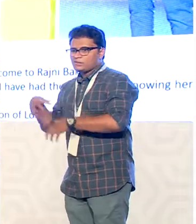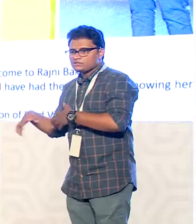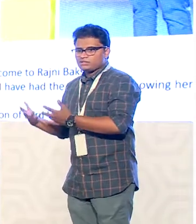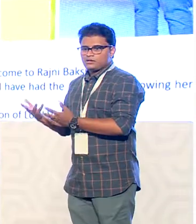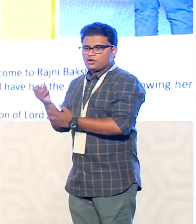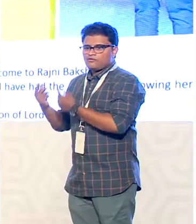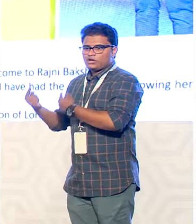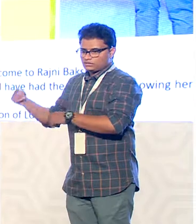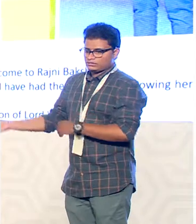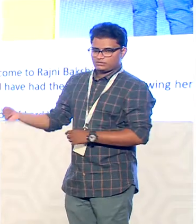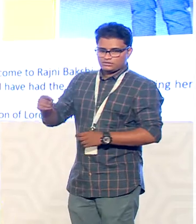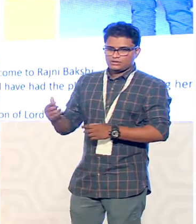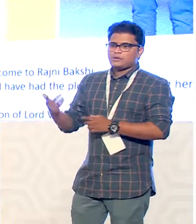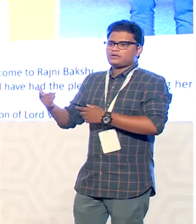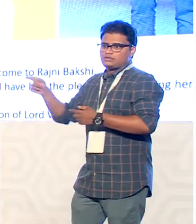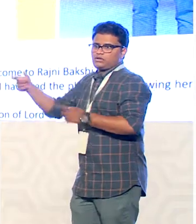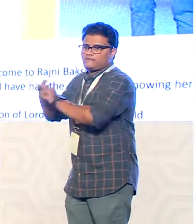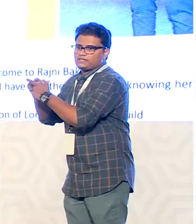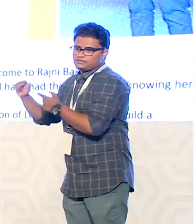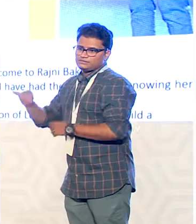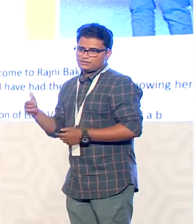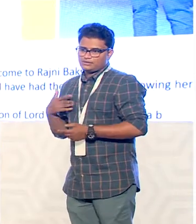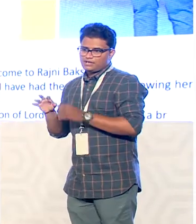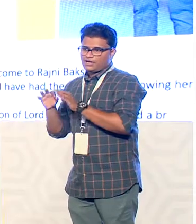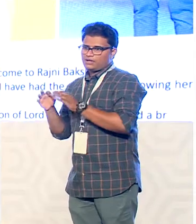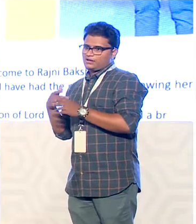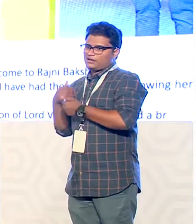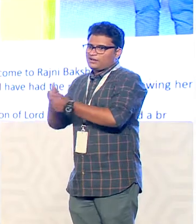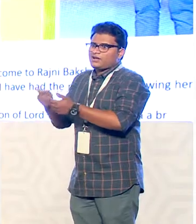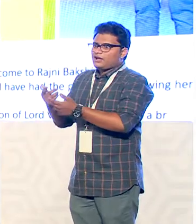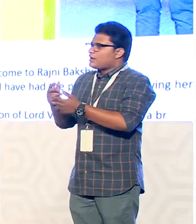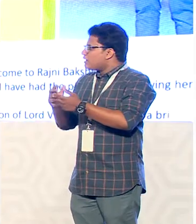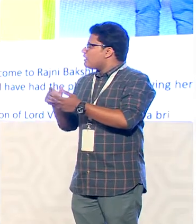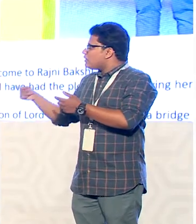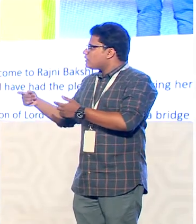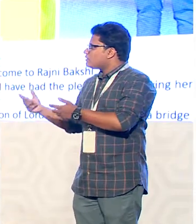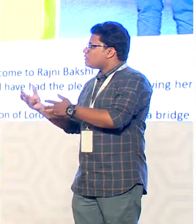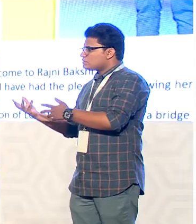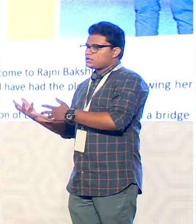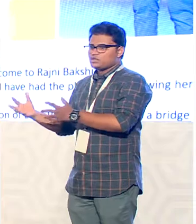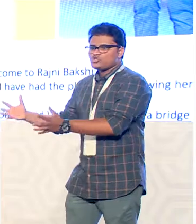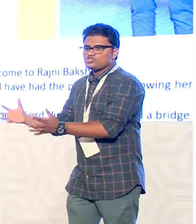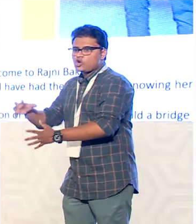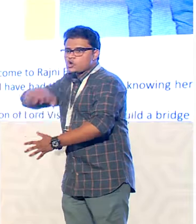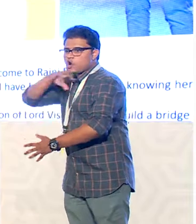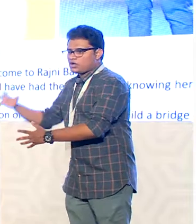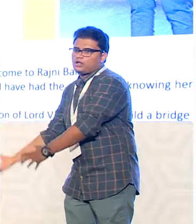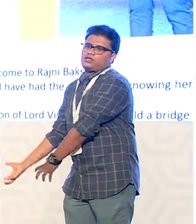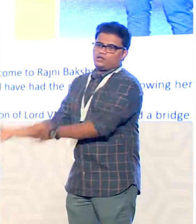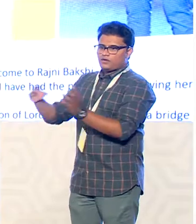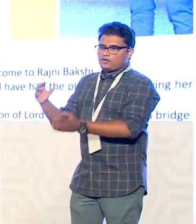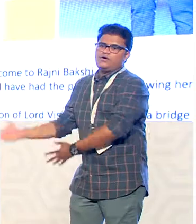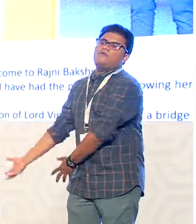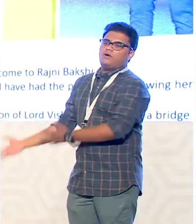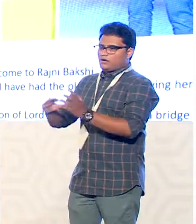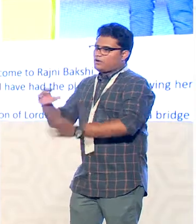animals of the forest as his friends and fellow travelers. They are putting stones that float in the water, and